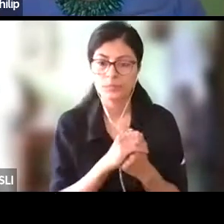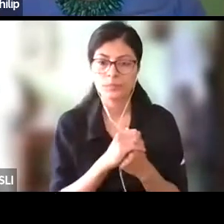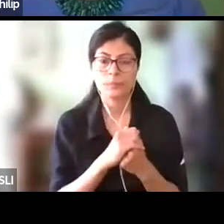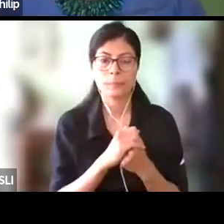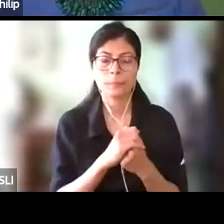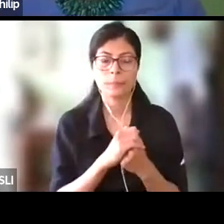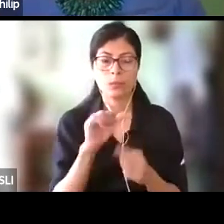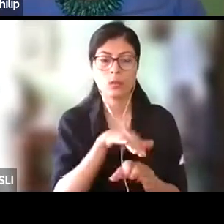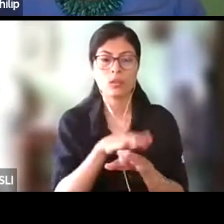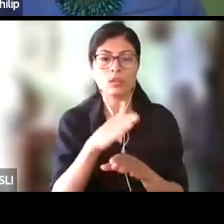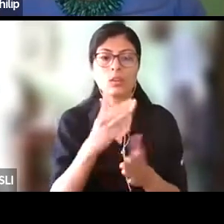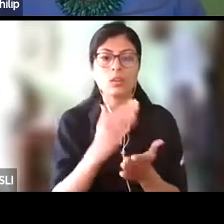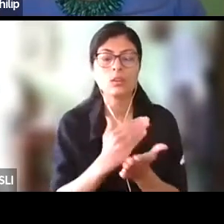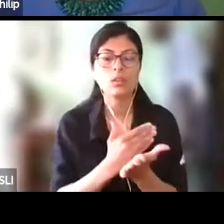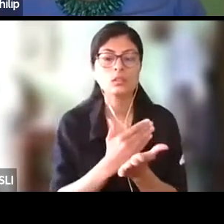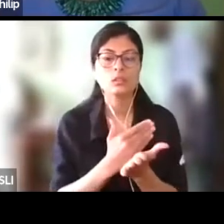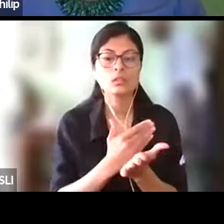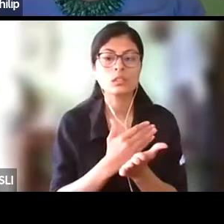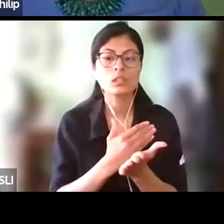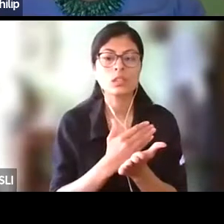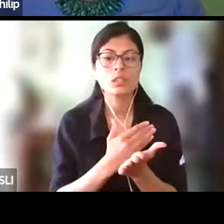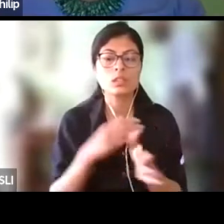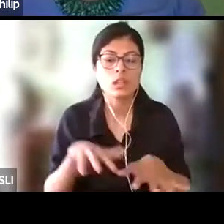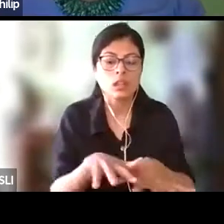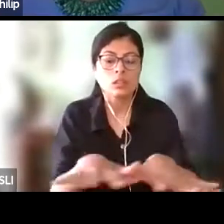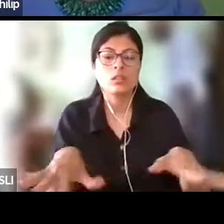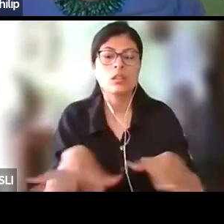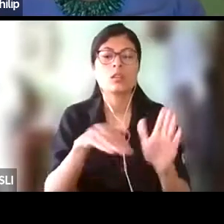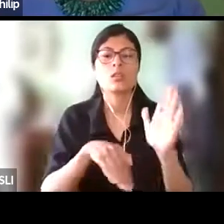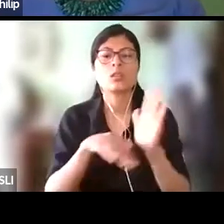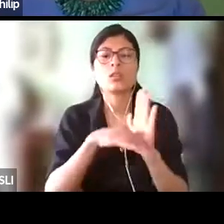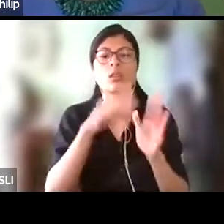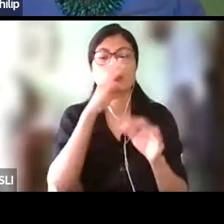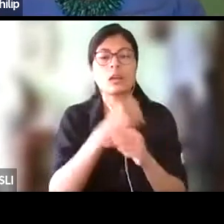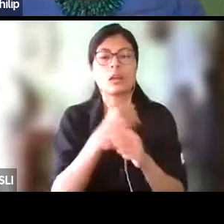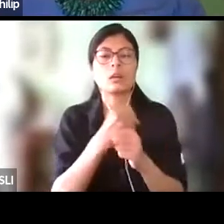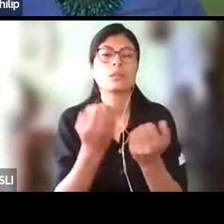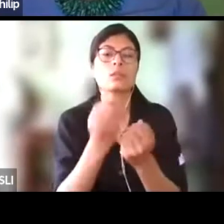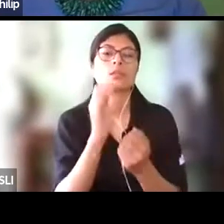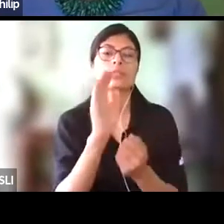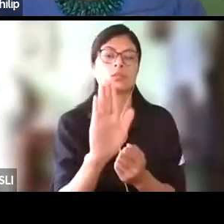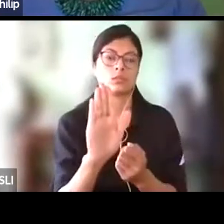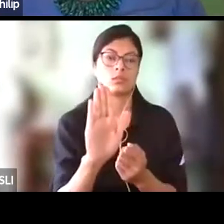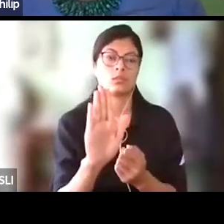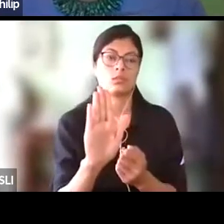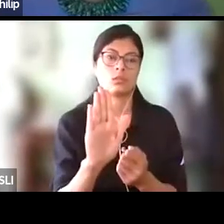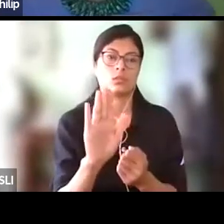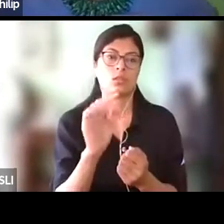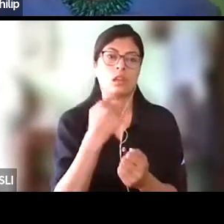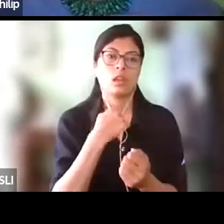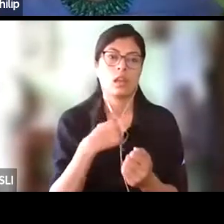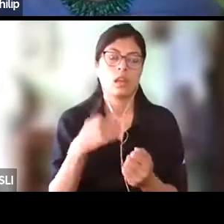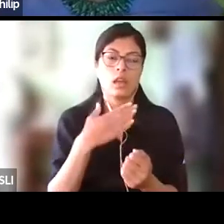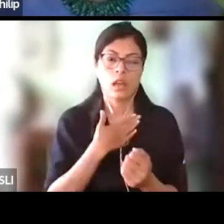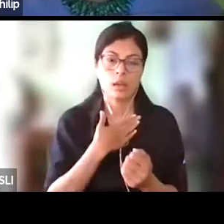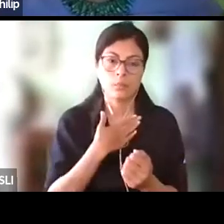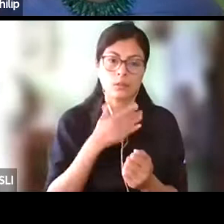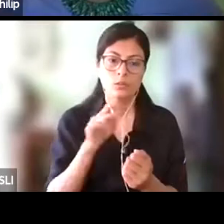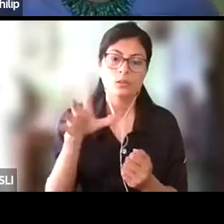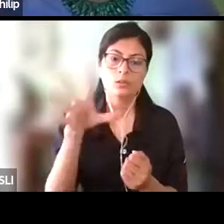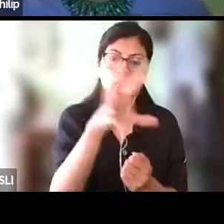and just recognizing that, you know, we see how important it is to, you know, enforce all these different